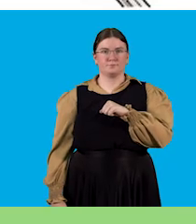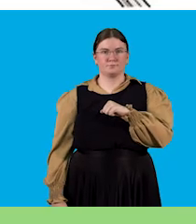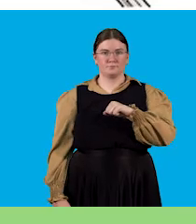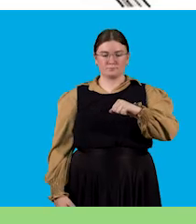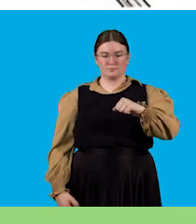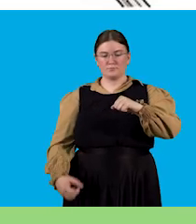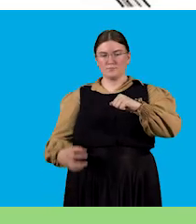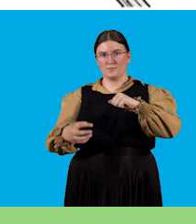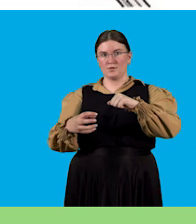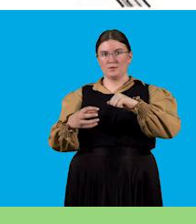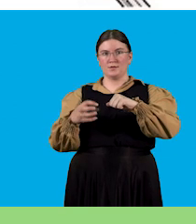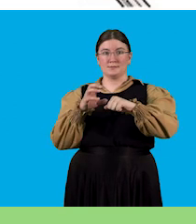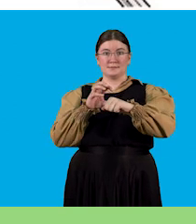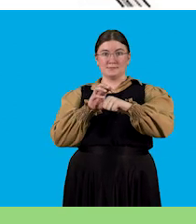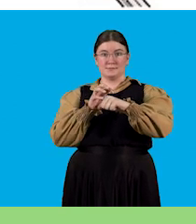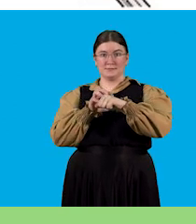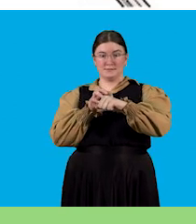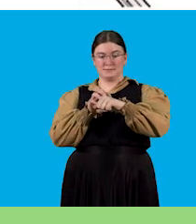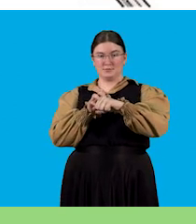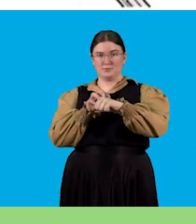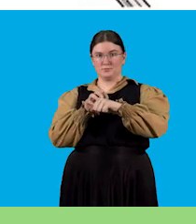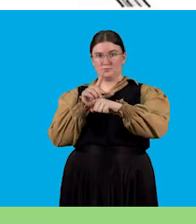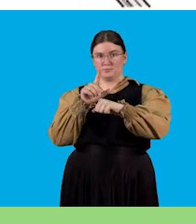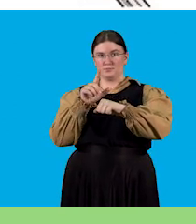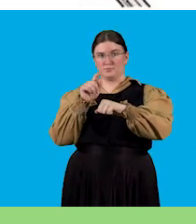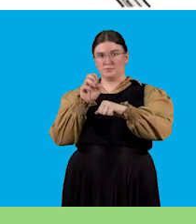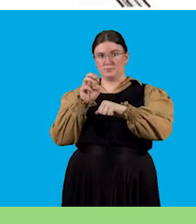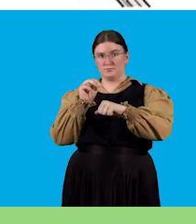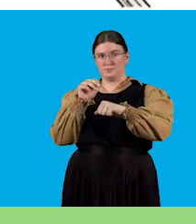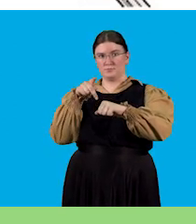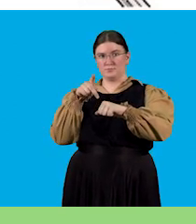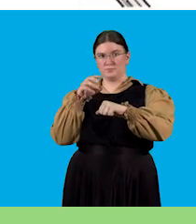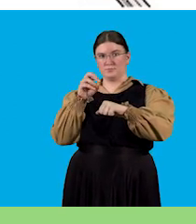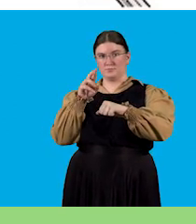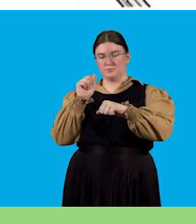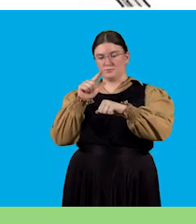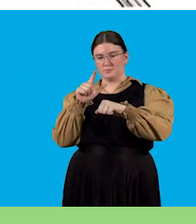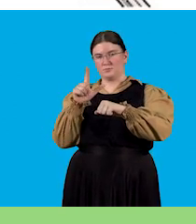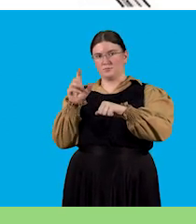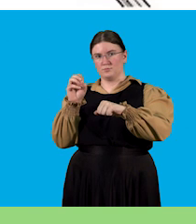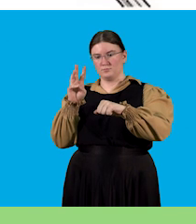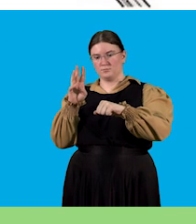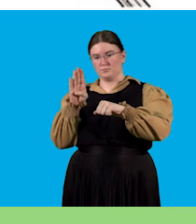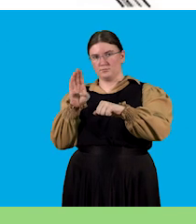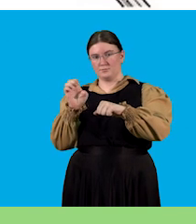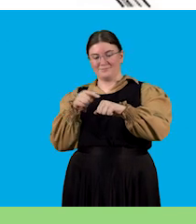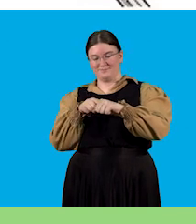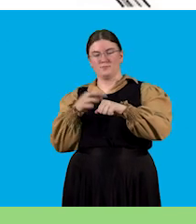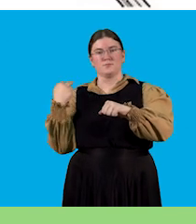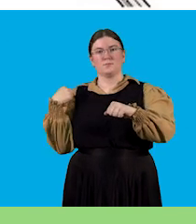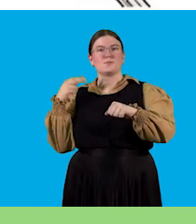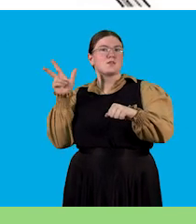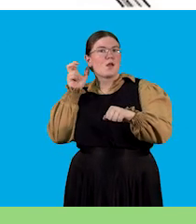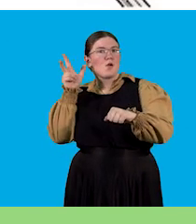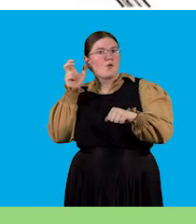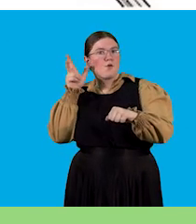Okay, we have the temporal lobe, which is responsible for activities like hearing and listening. Then we have the frontal